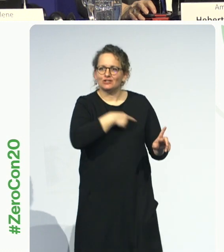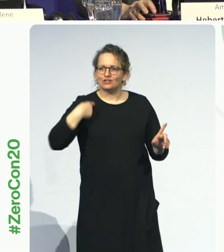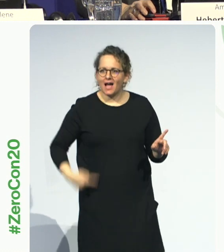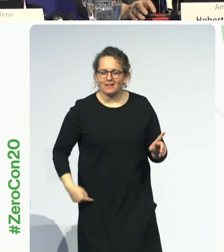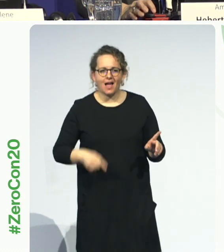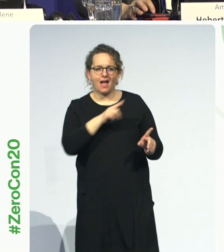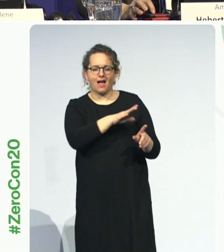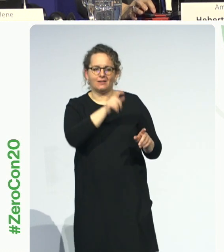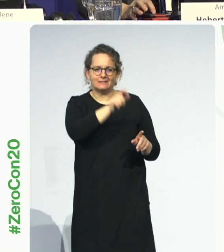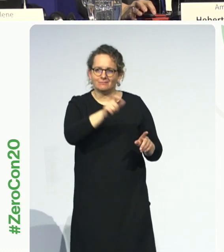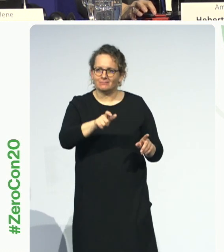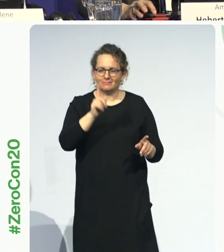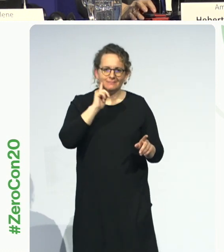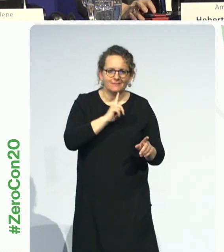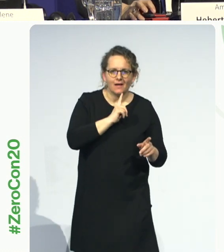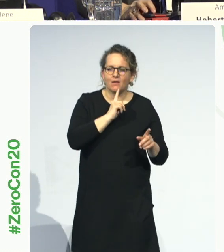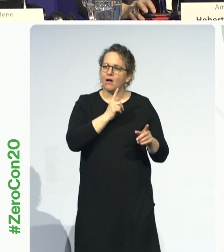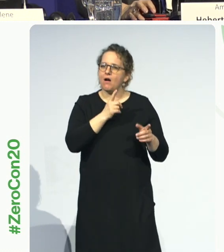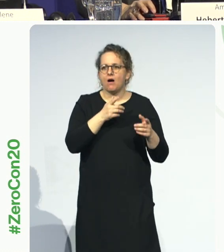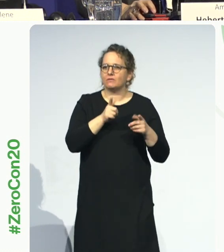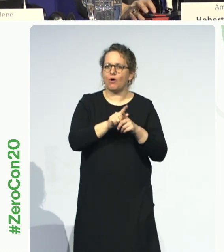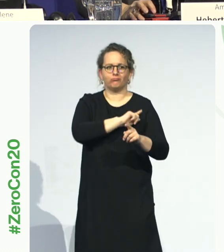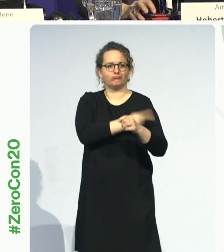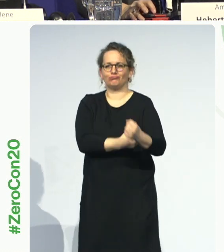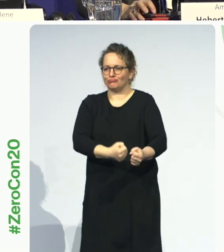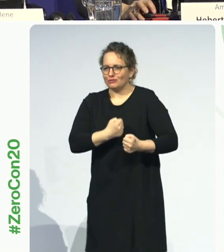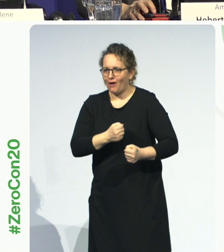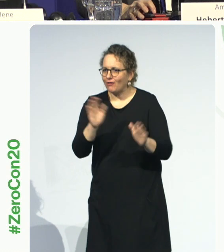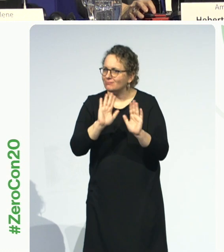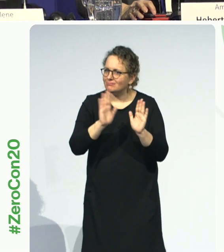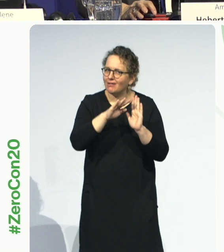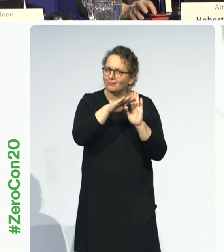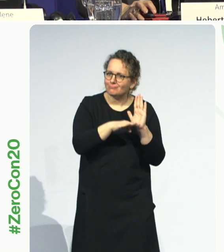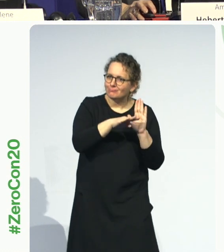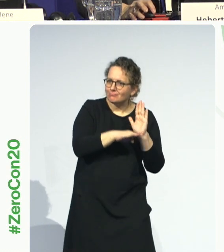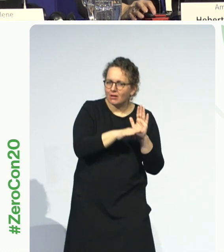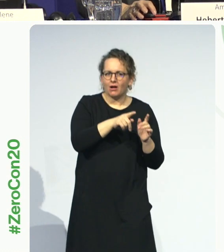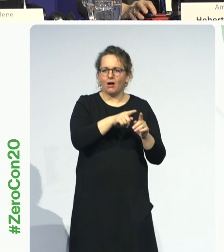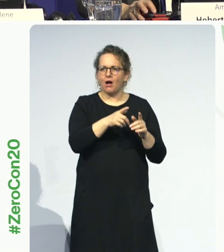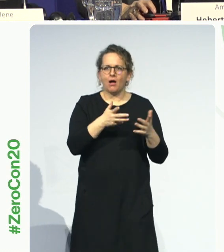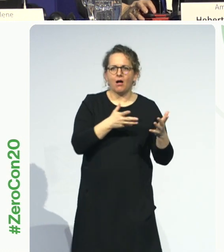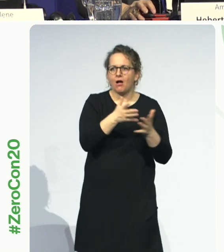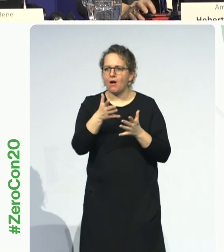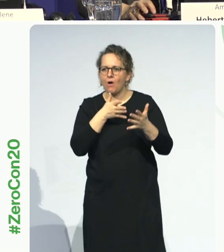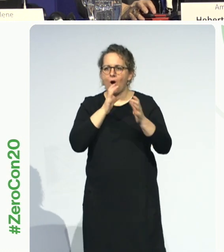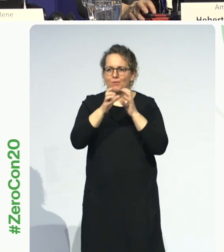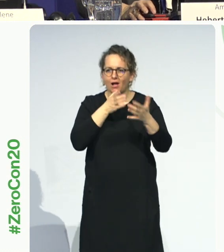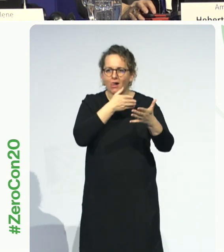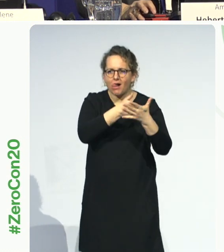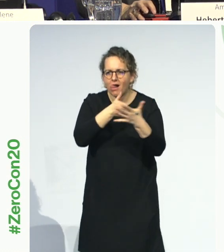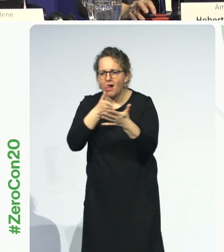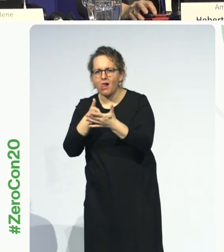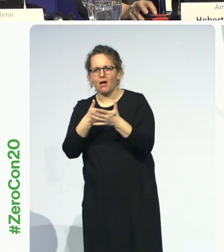spoken language, we know that the benefits to become bilingual or multilingual includes better